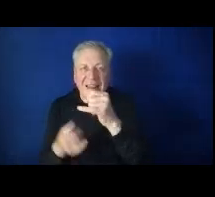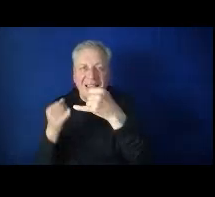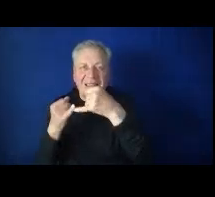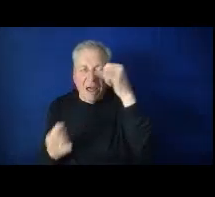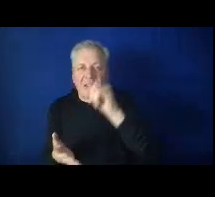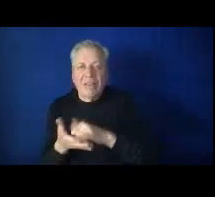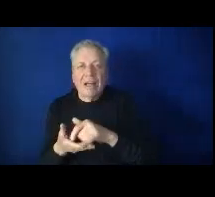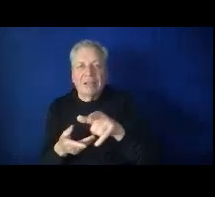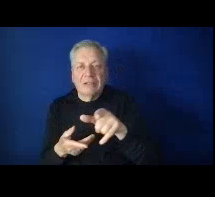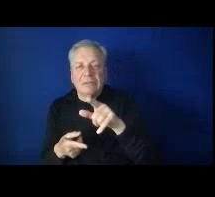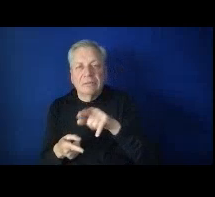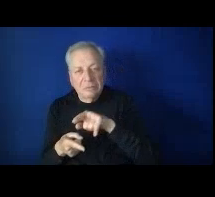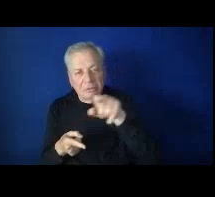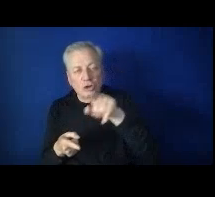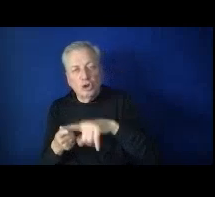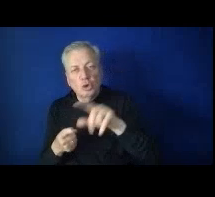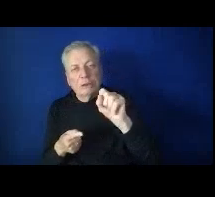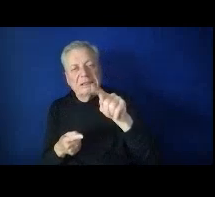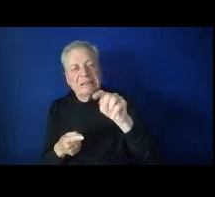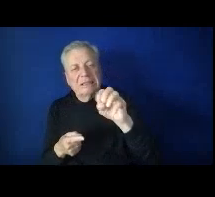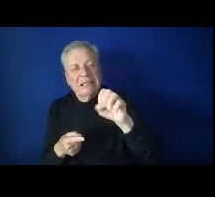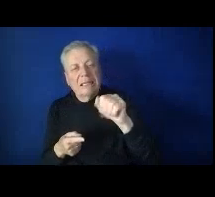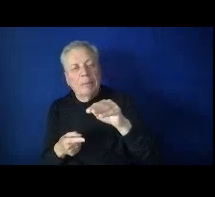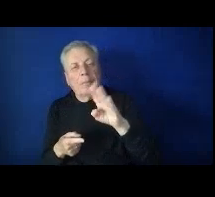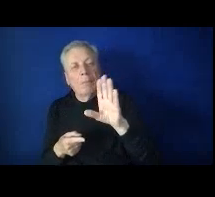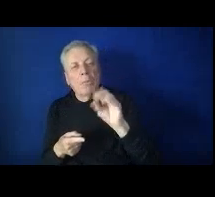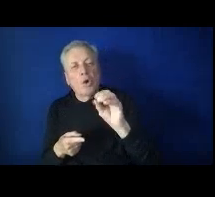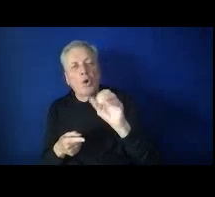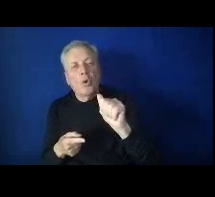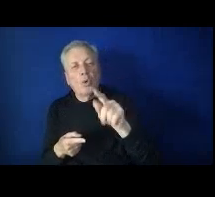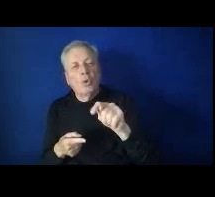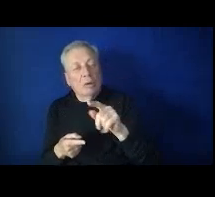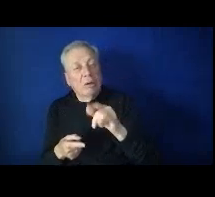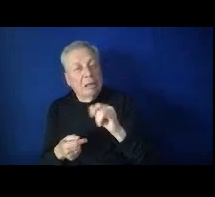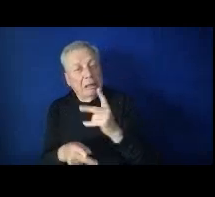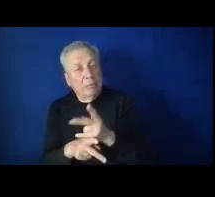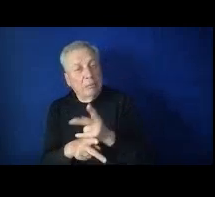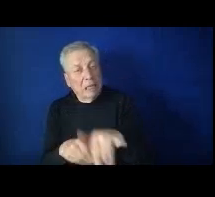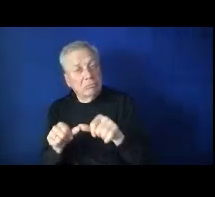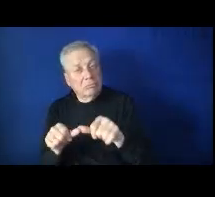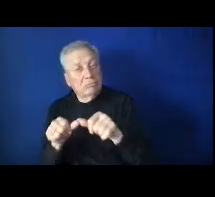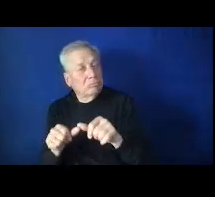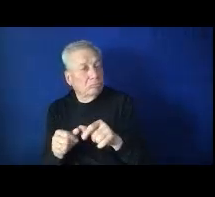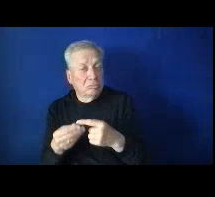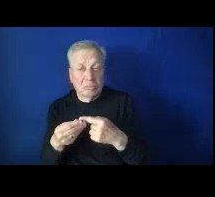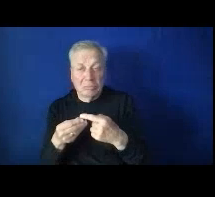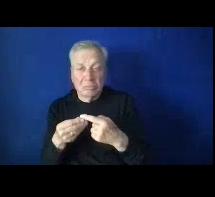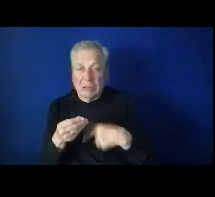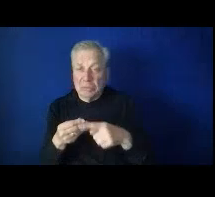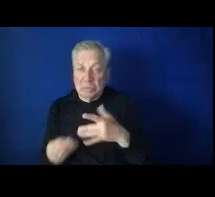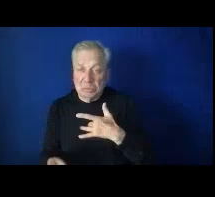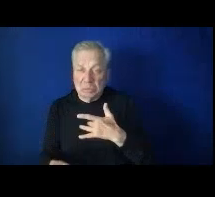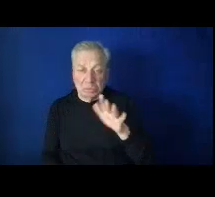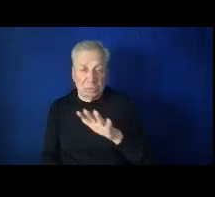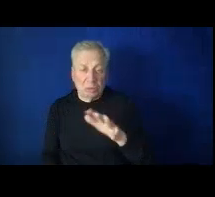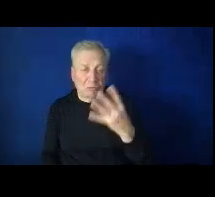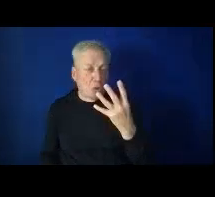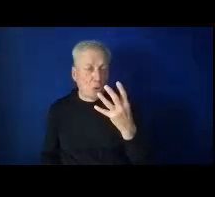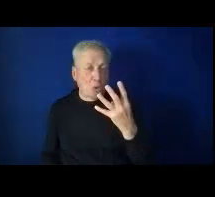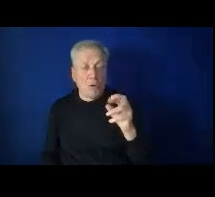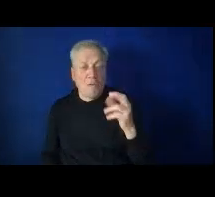to Steamboat. And it keeps it on for, you know, about 4 or 5